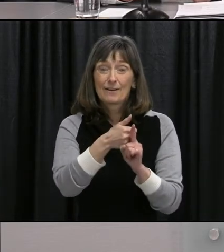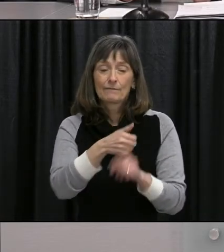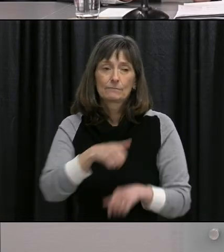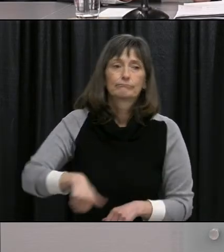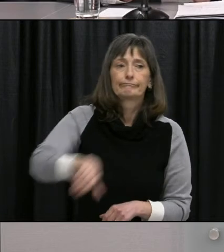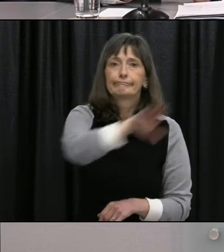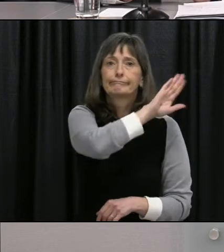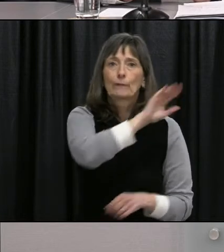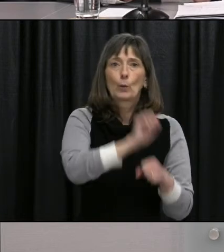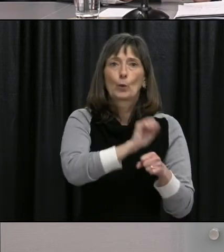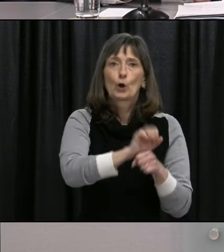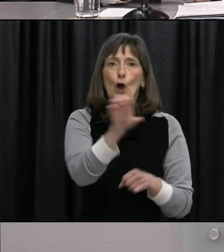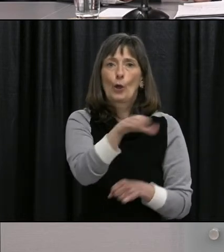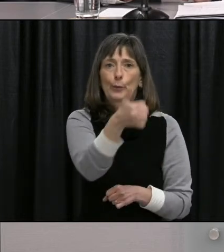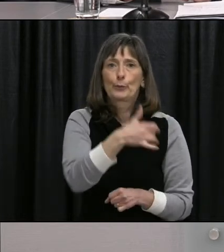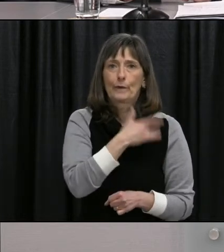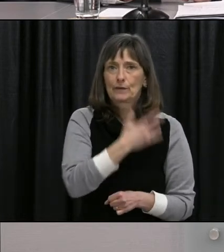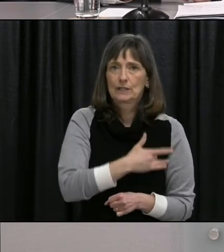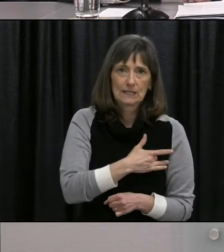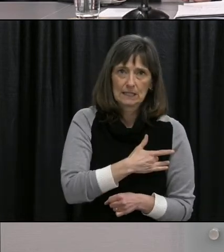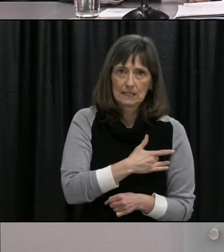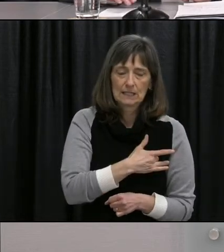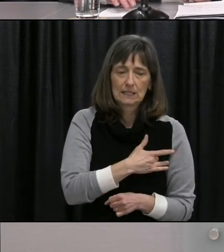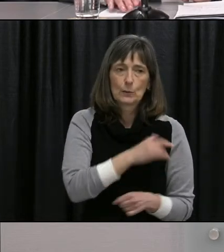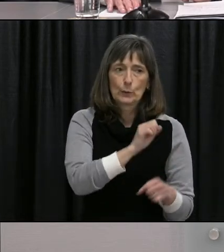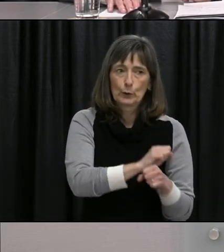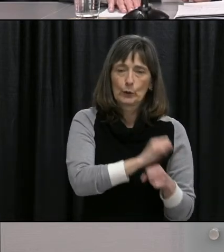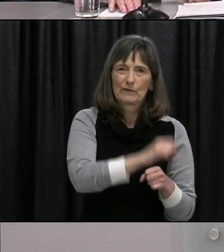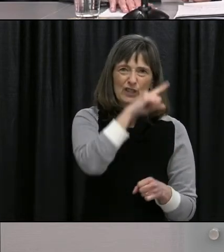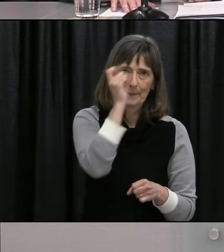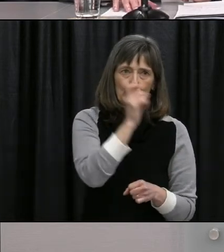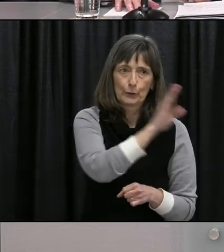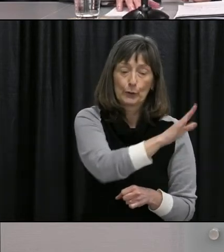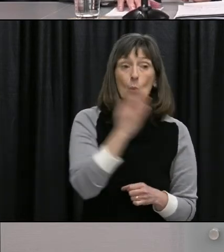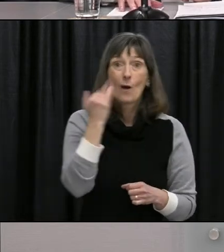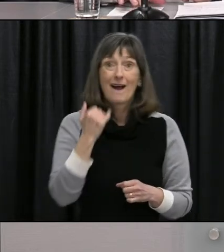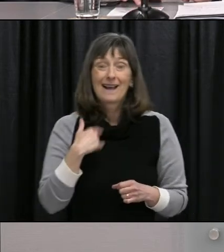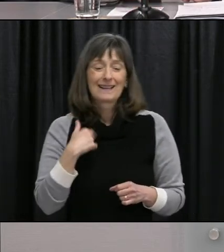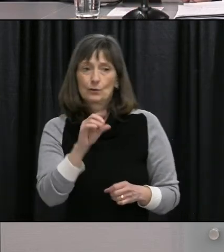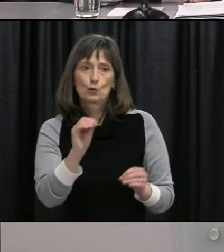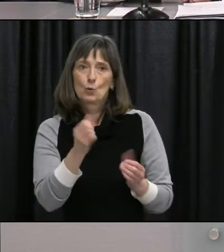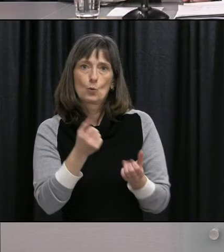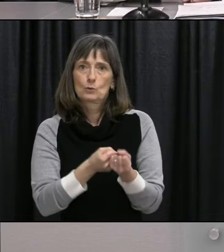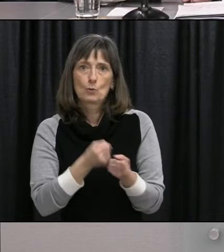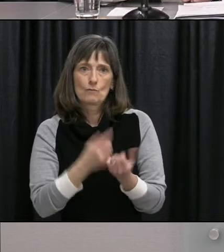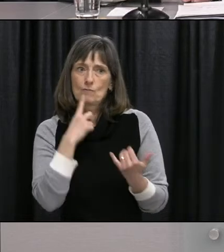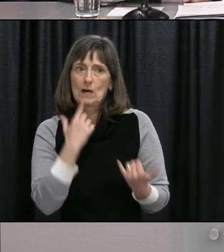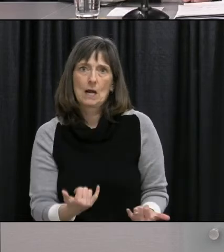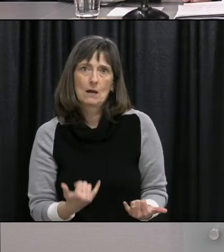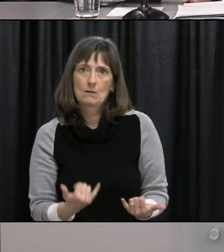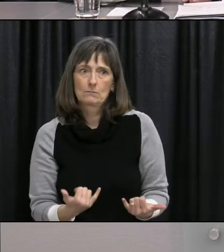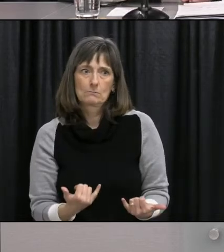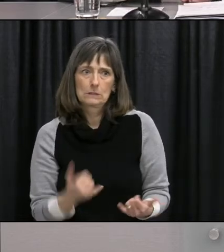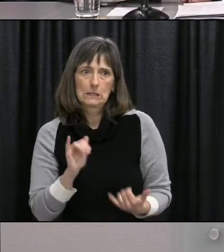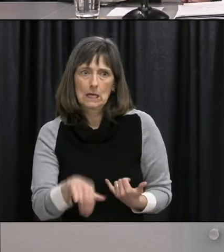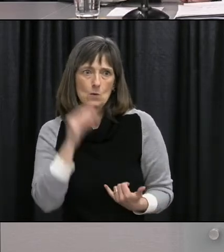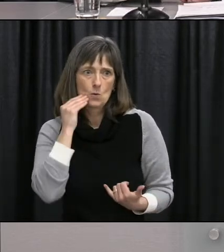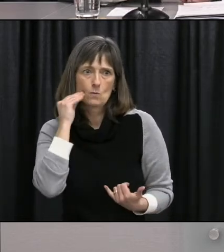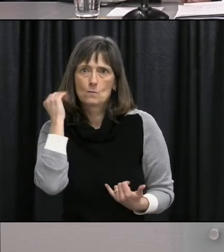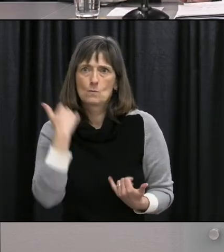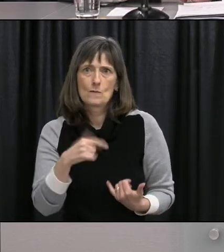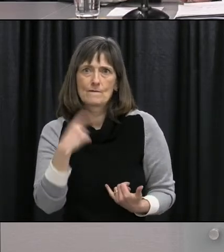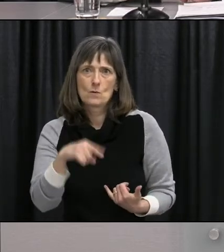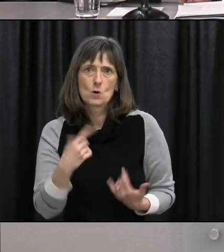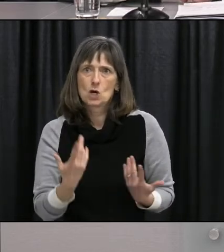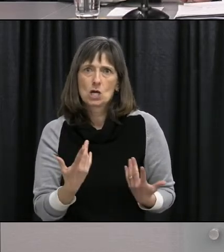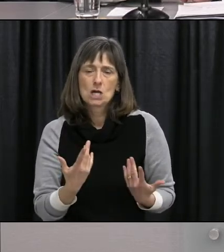province because they don't qualify for any federal help right now. Their only way of making a living is